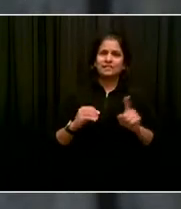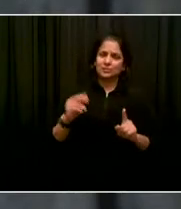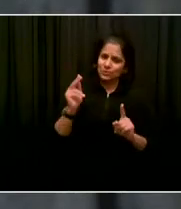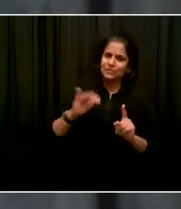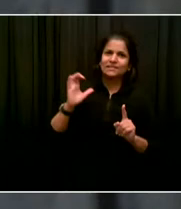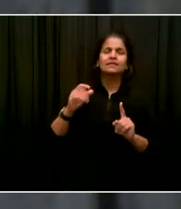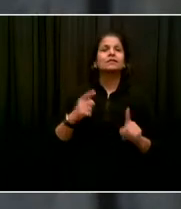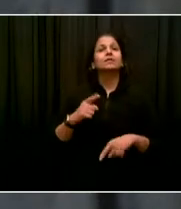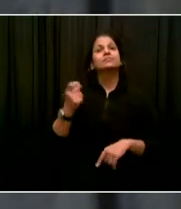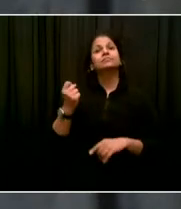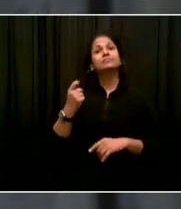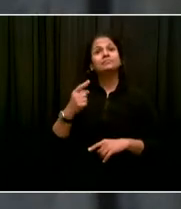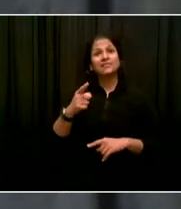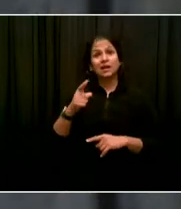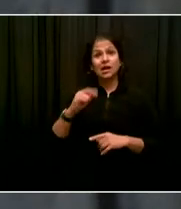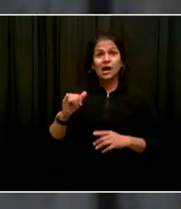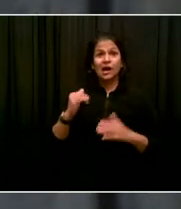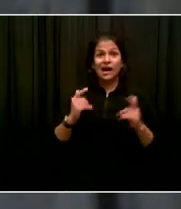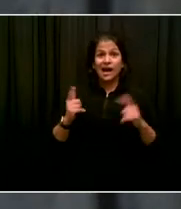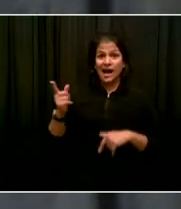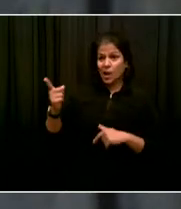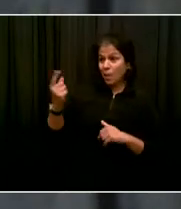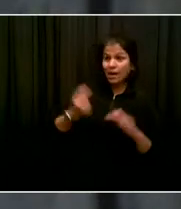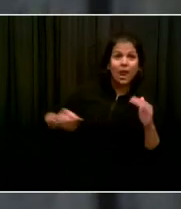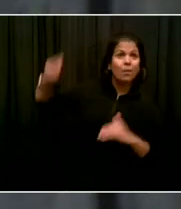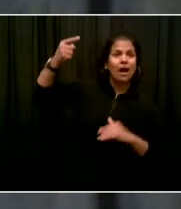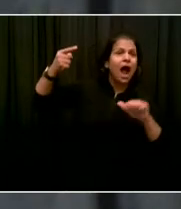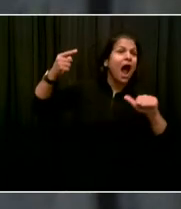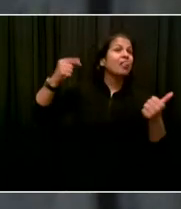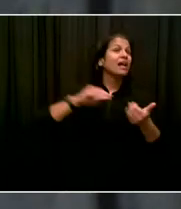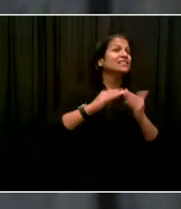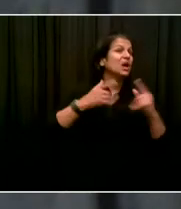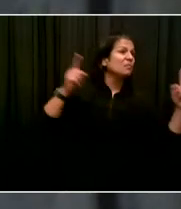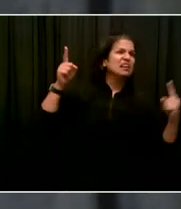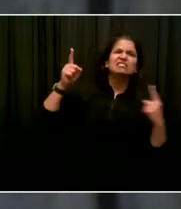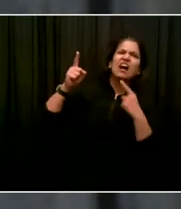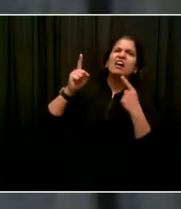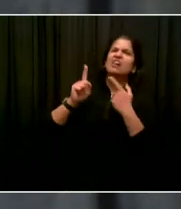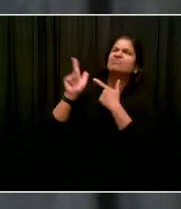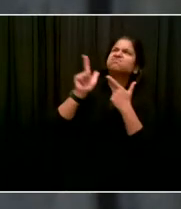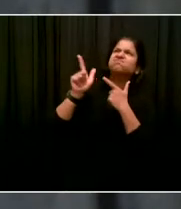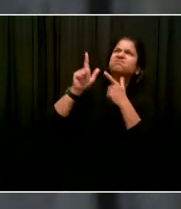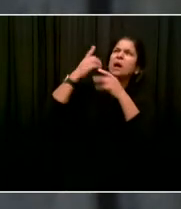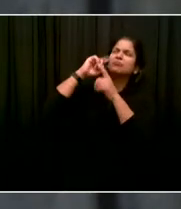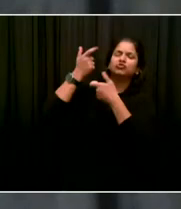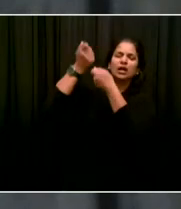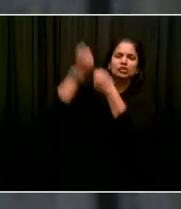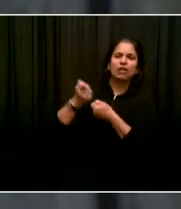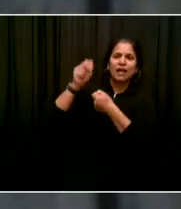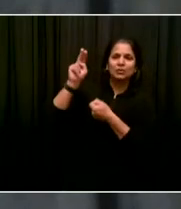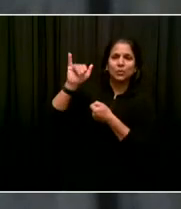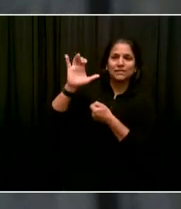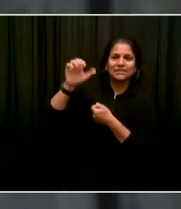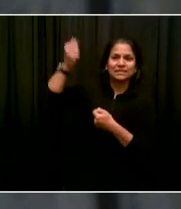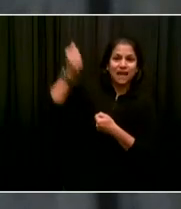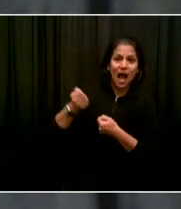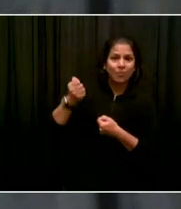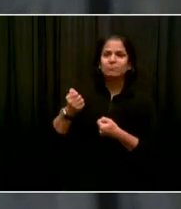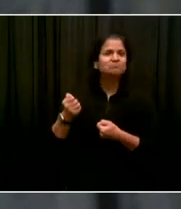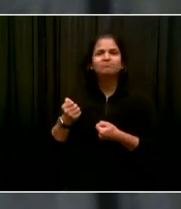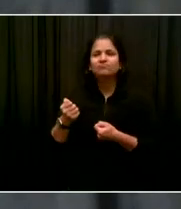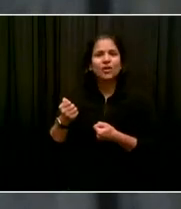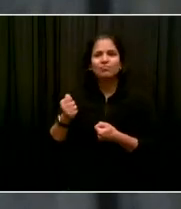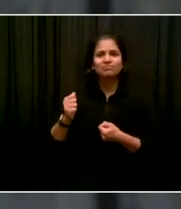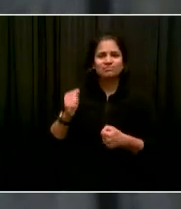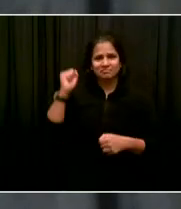move and duck. And you know, and move them forward. So again, you know, and I was really, thank you